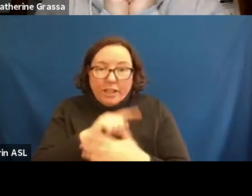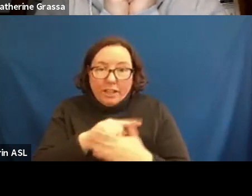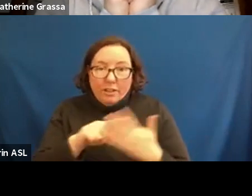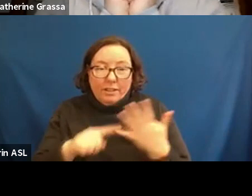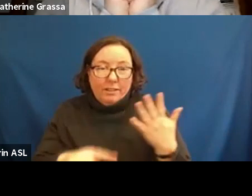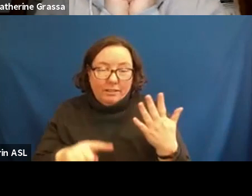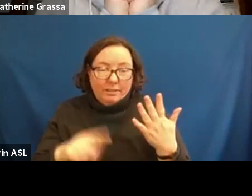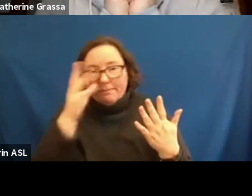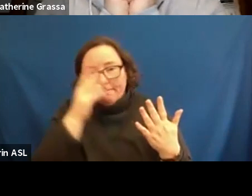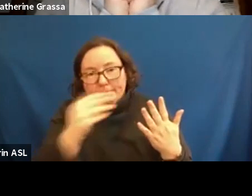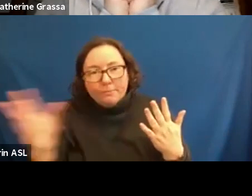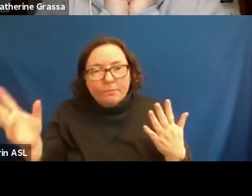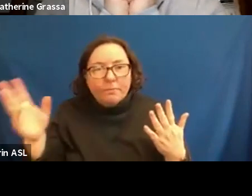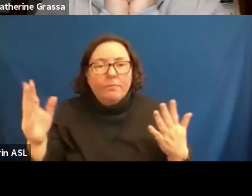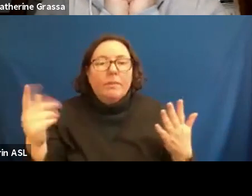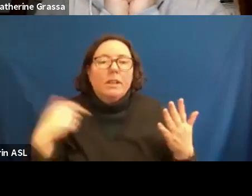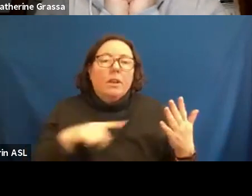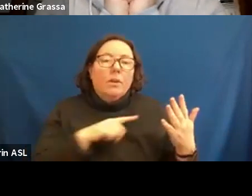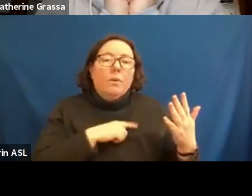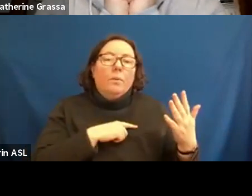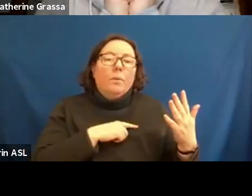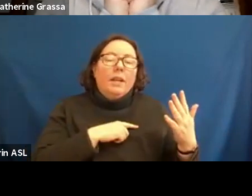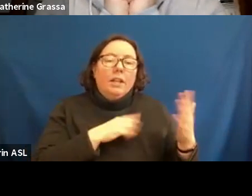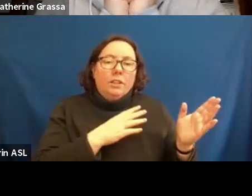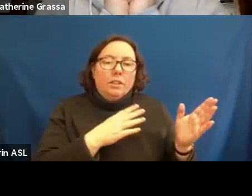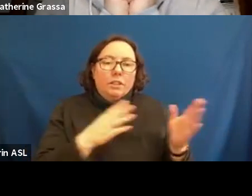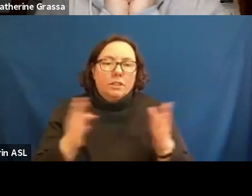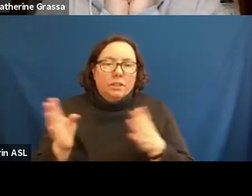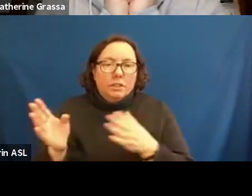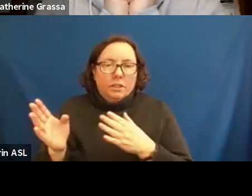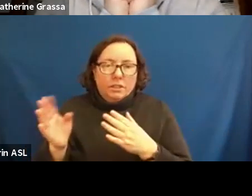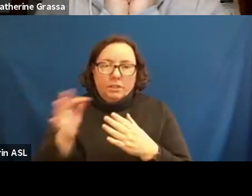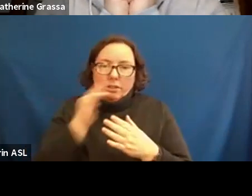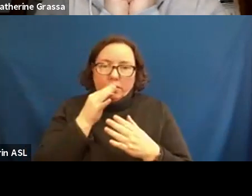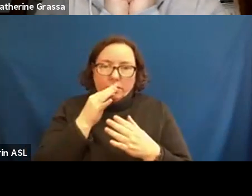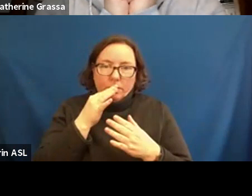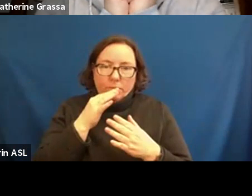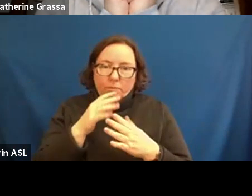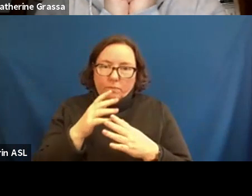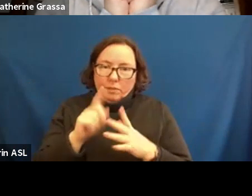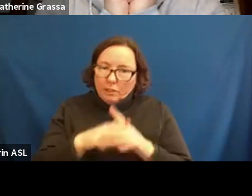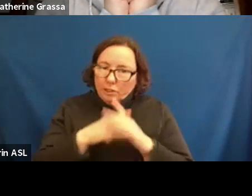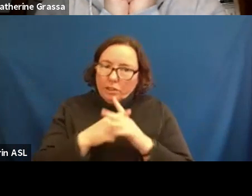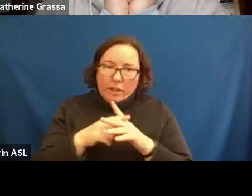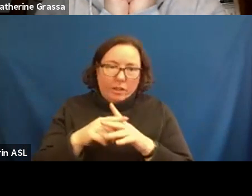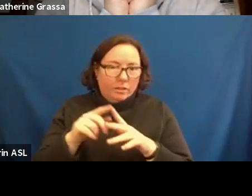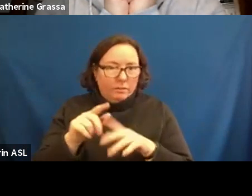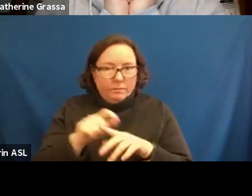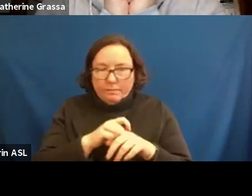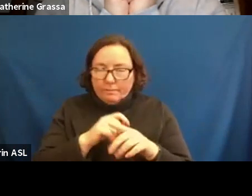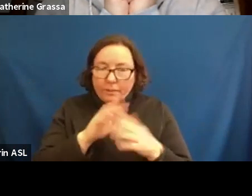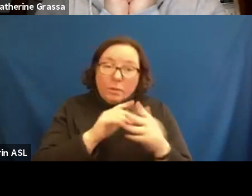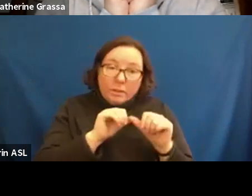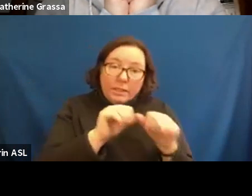to say that we are moving into our process where we're continuing to